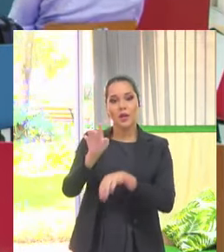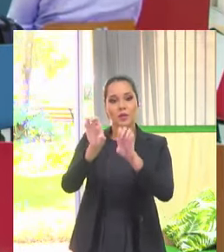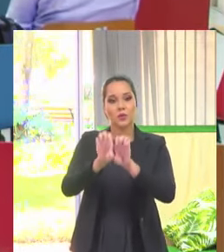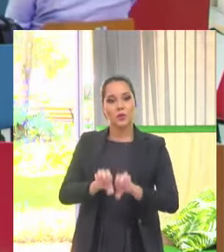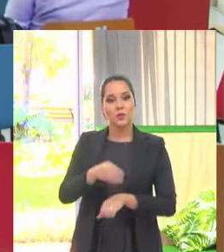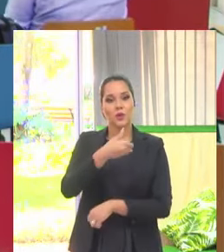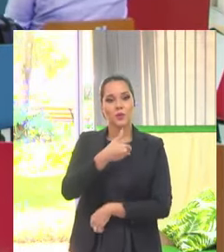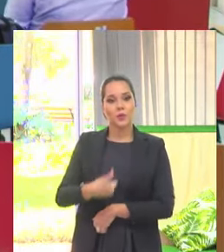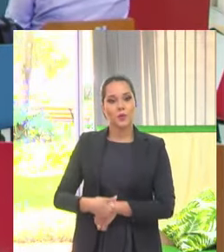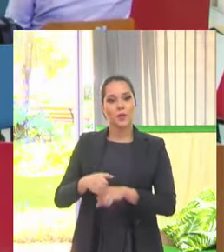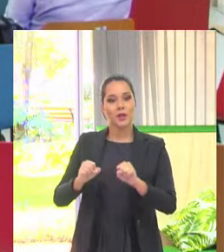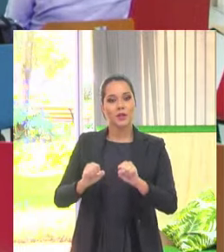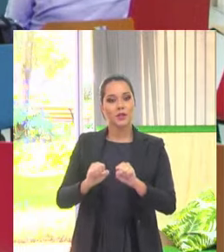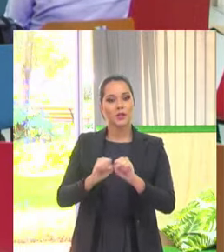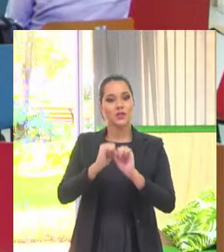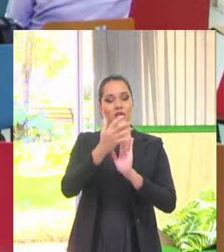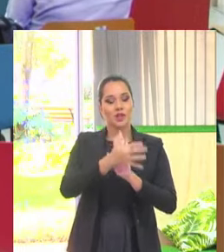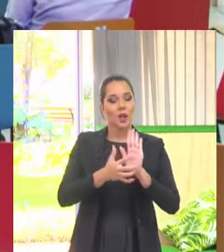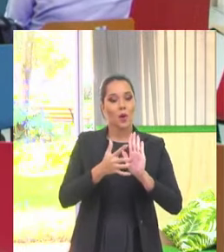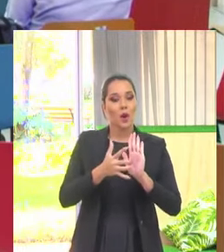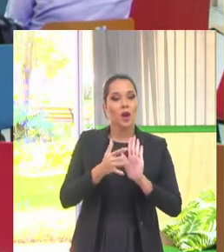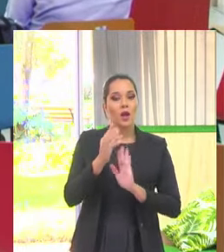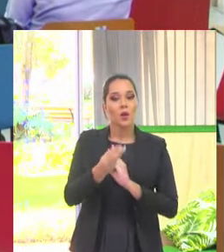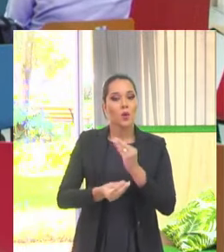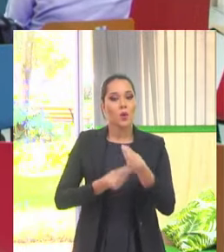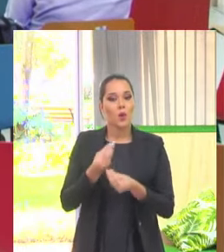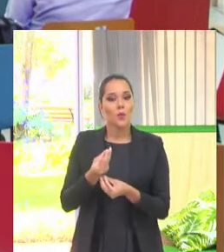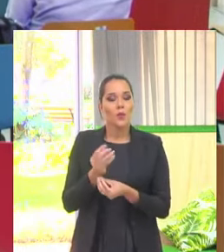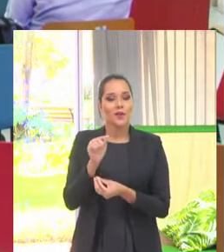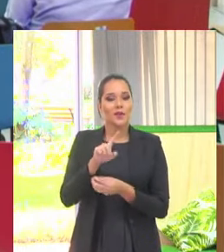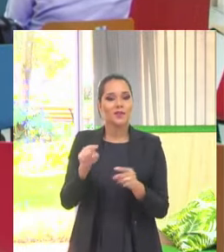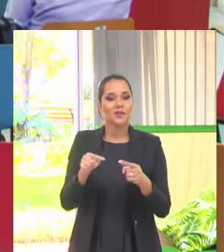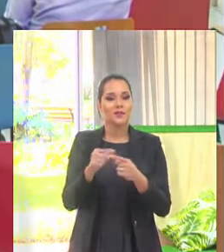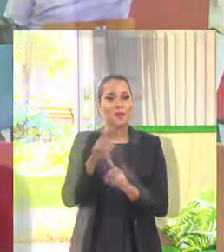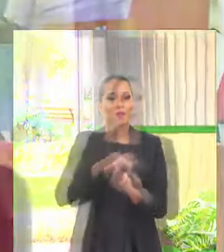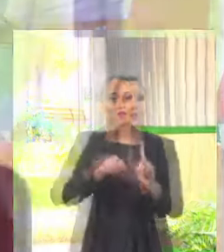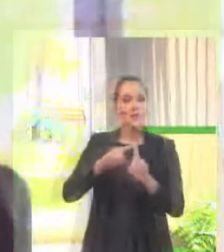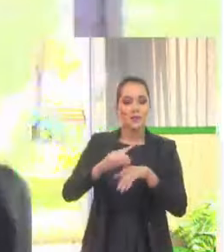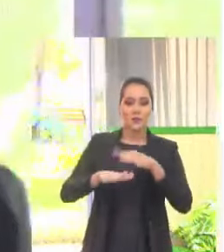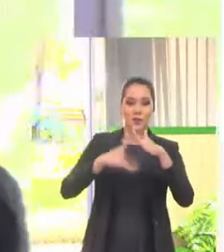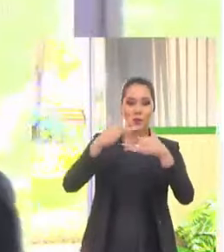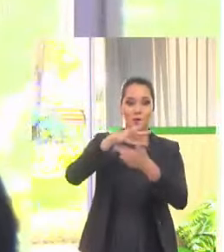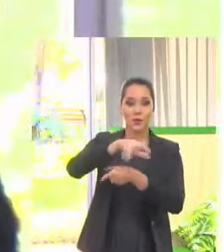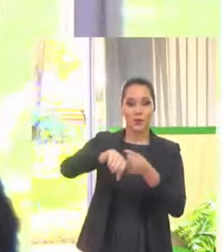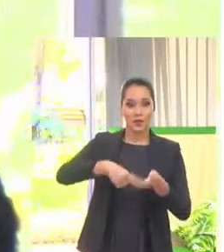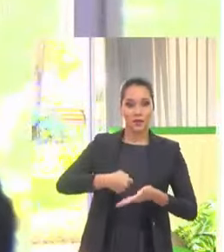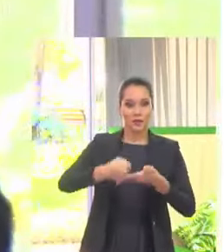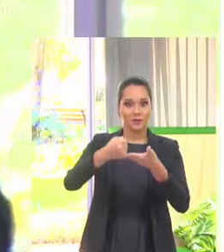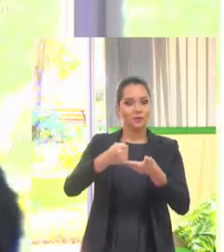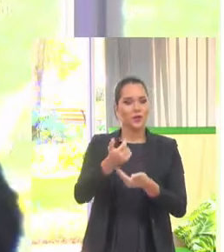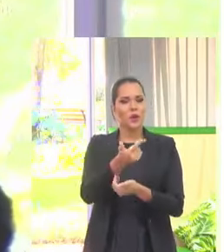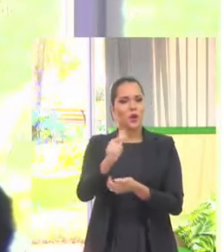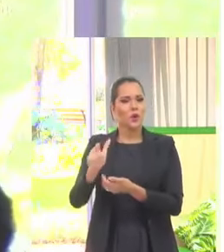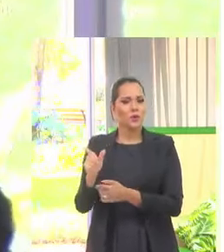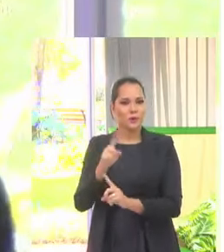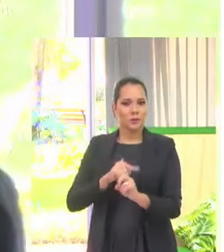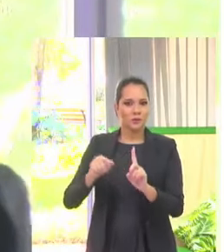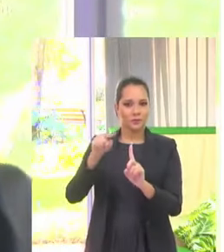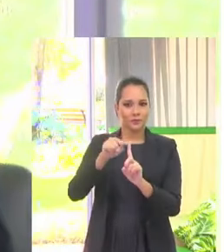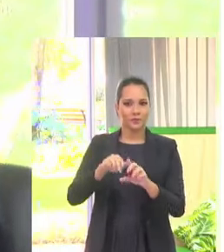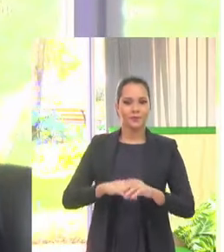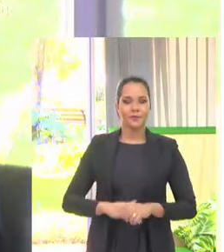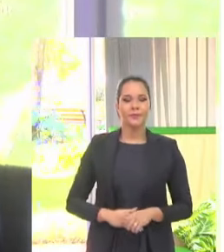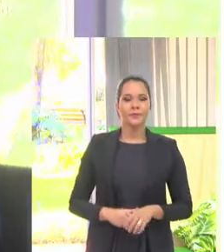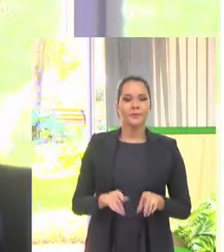broader sustainable development goals and other goals. And after that event, she reached out with